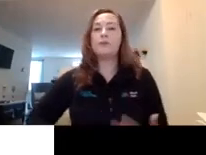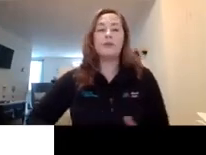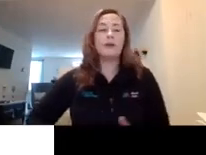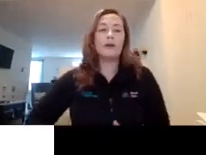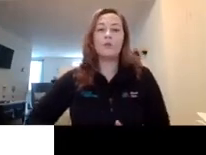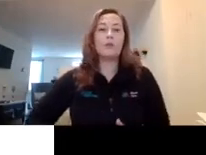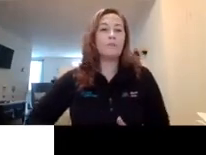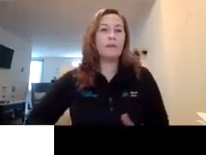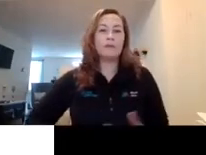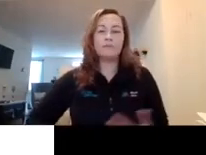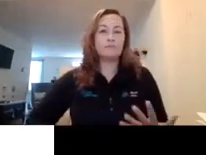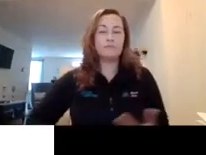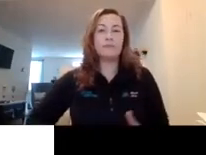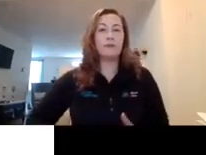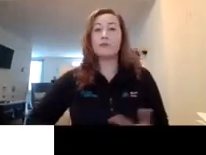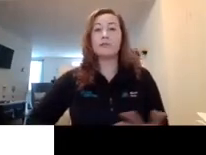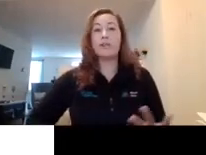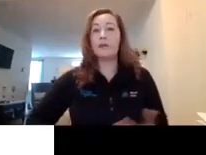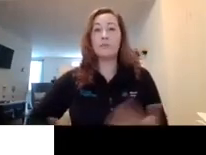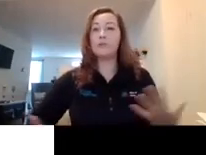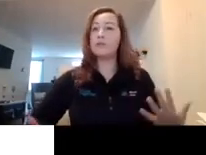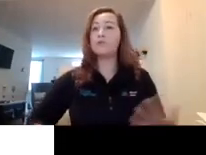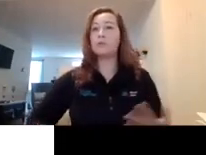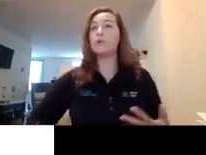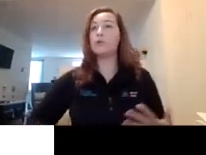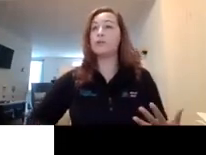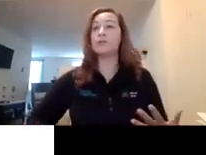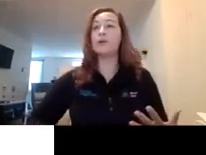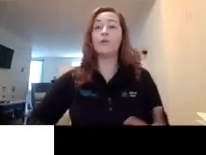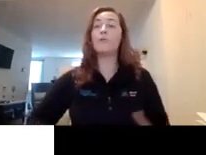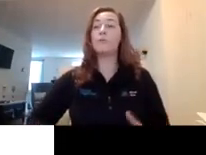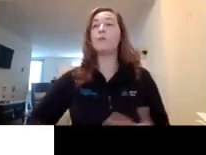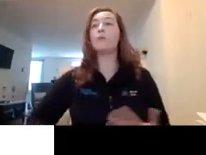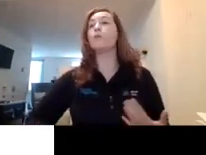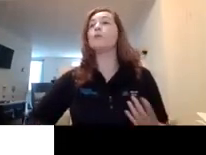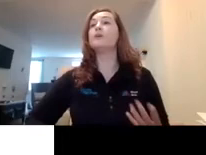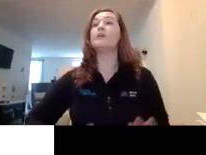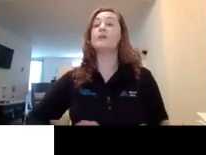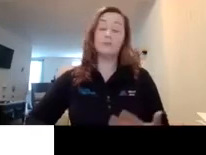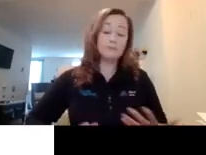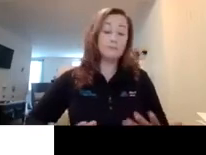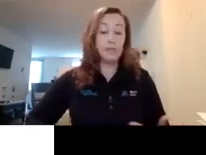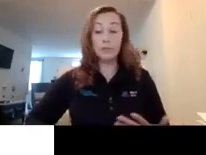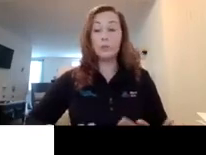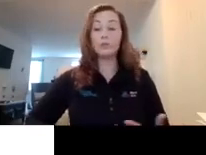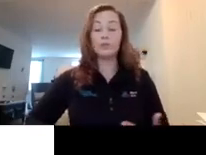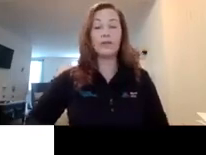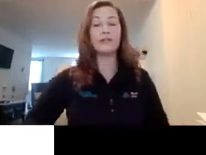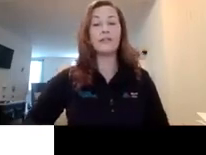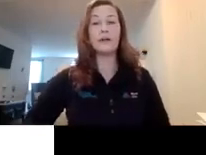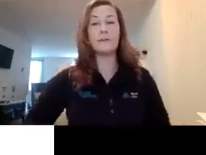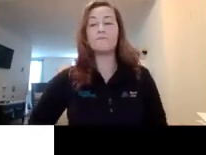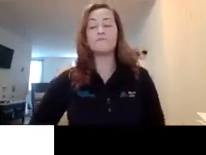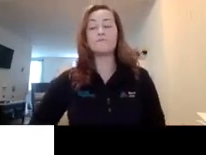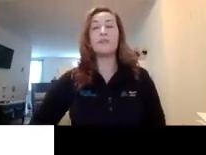deployed equipment all the time, pretty much all year long. But when we knew